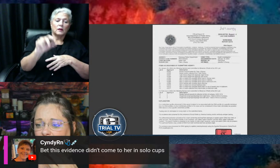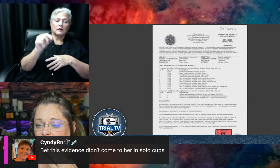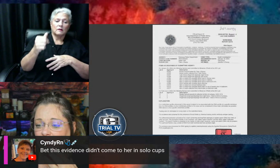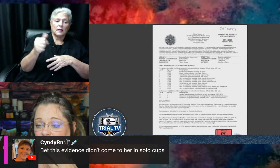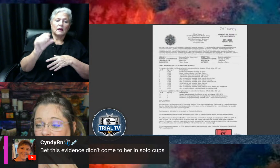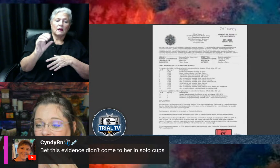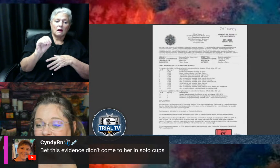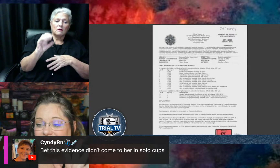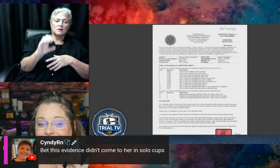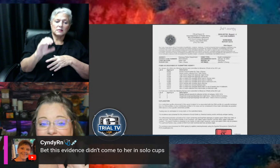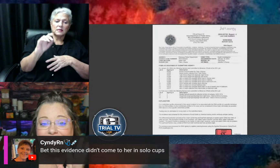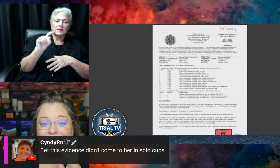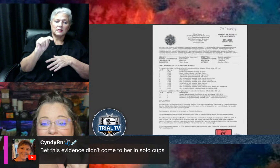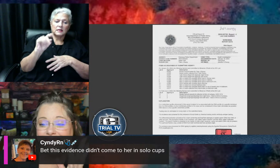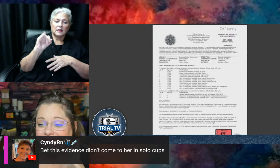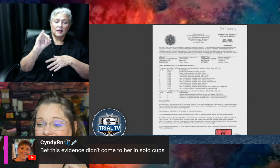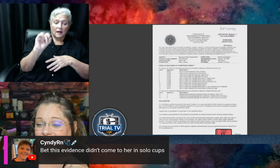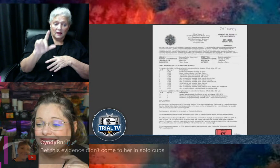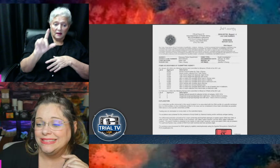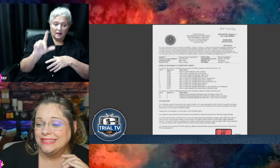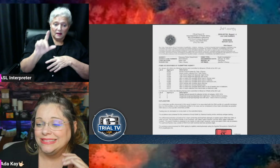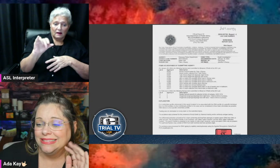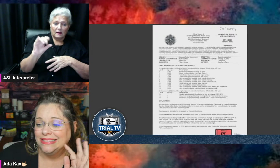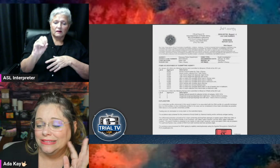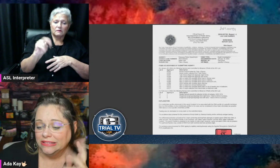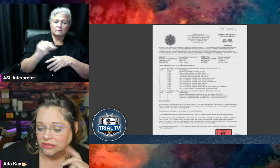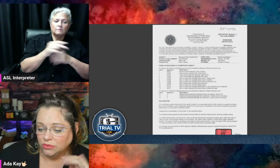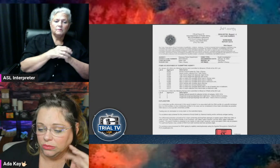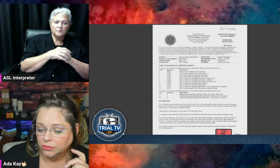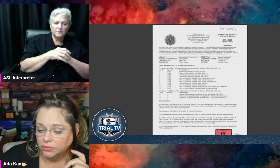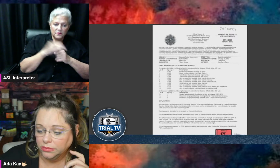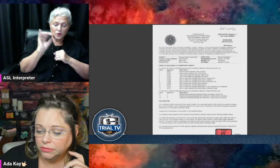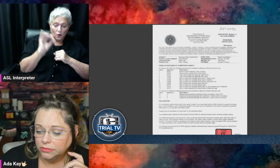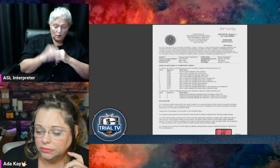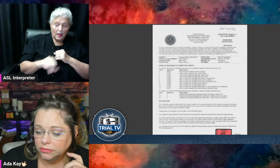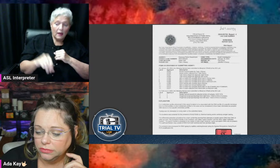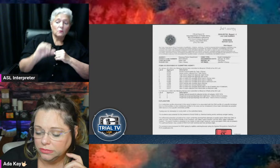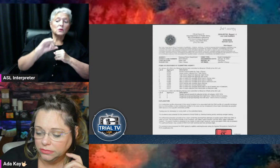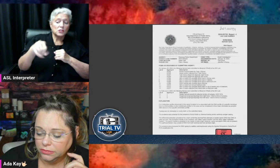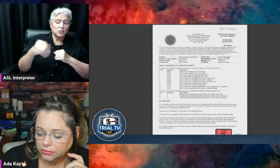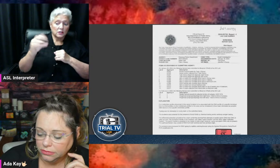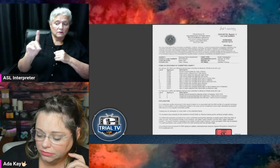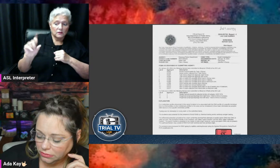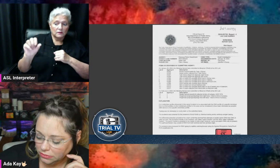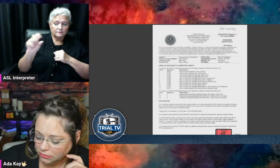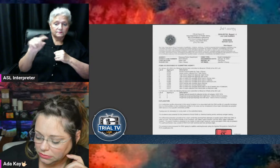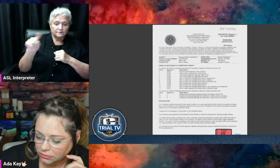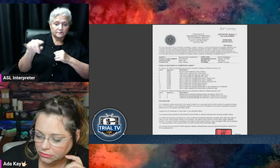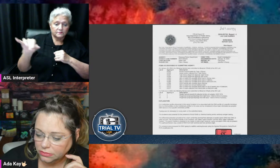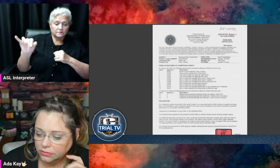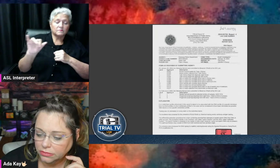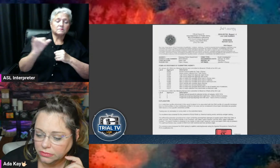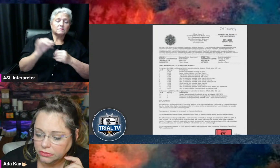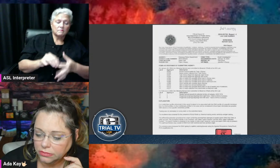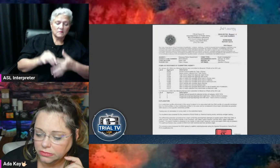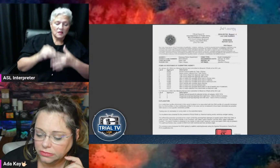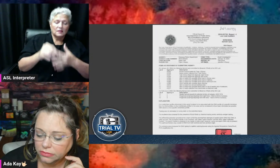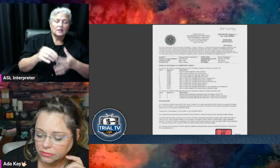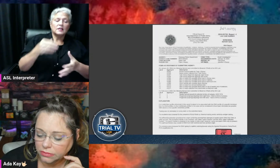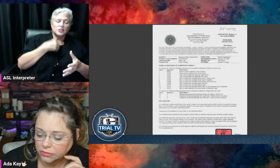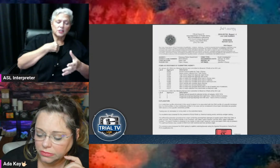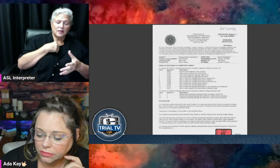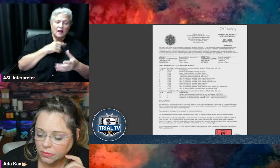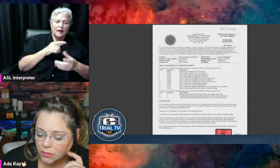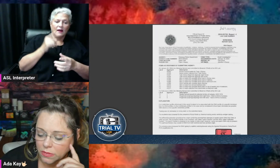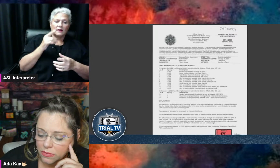Dazey. Unless she has an identical twin. And that would be the same for for number 8,